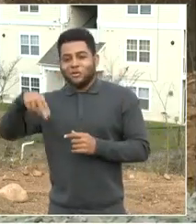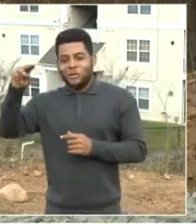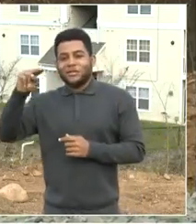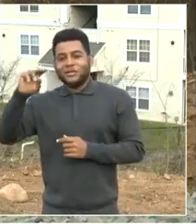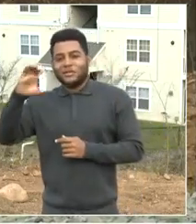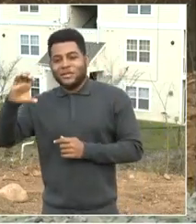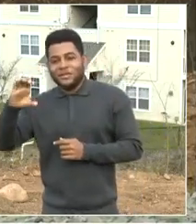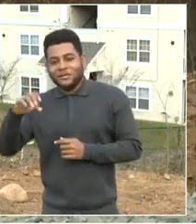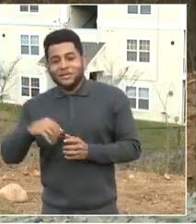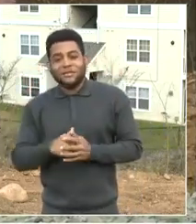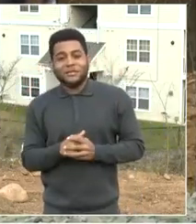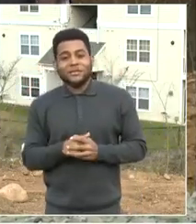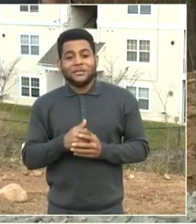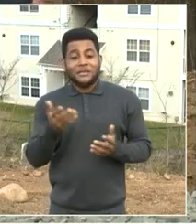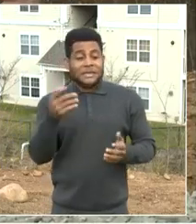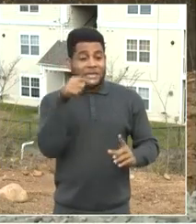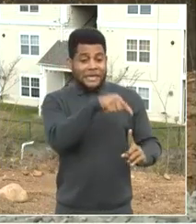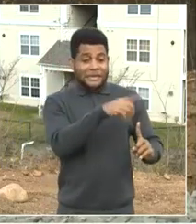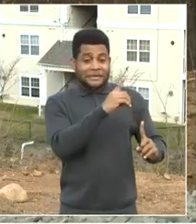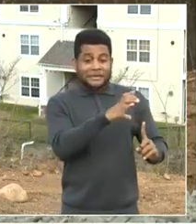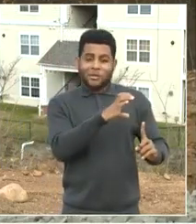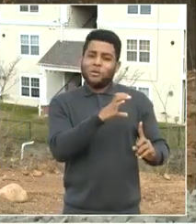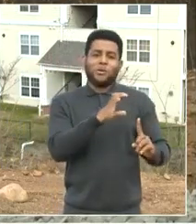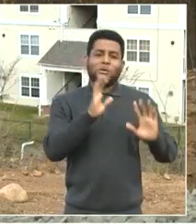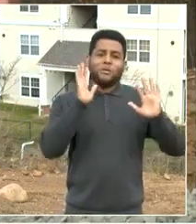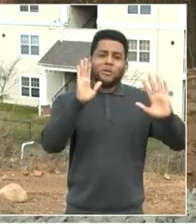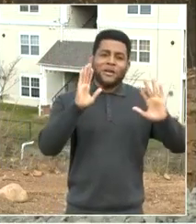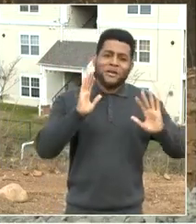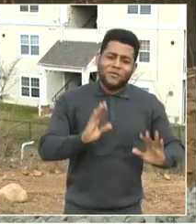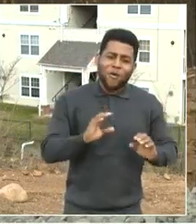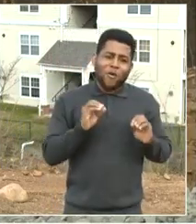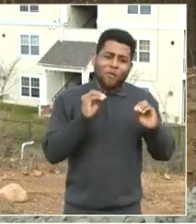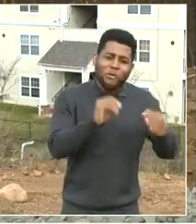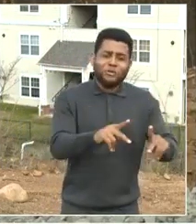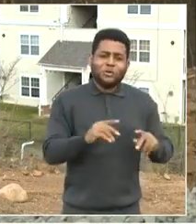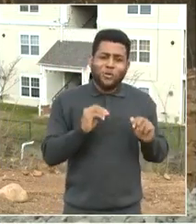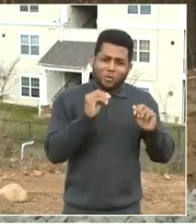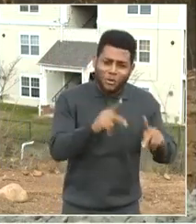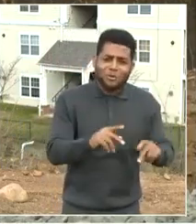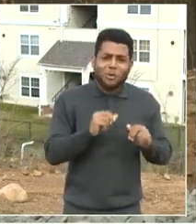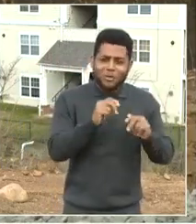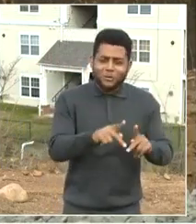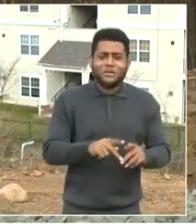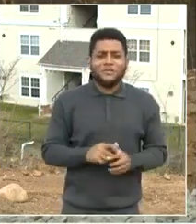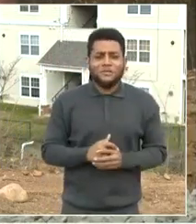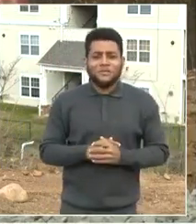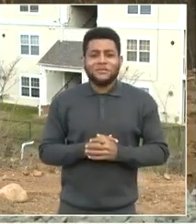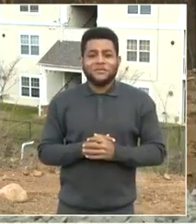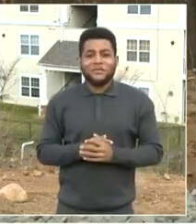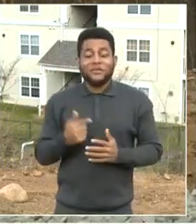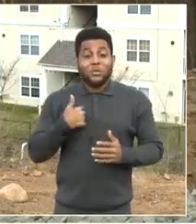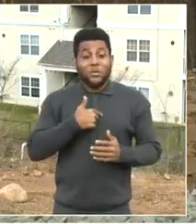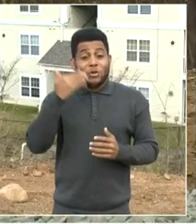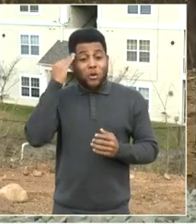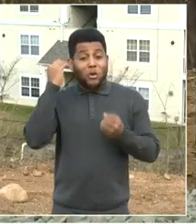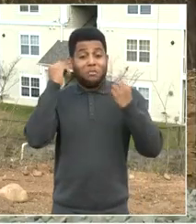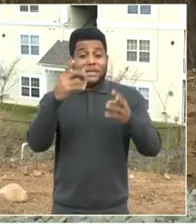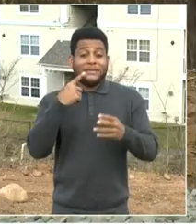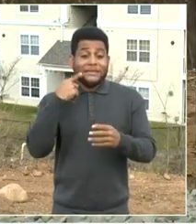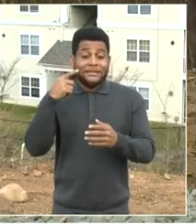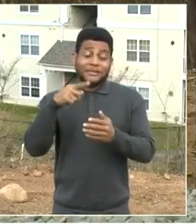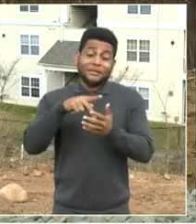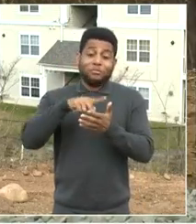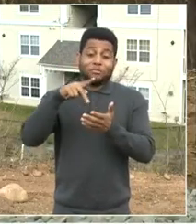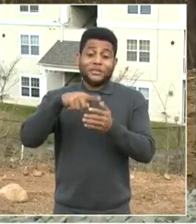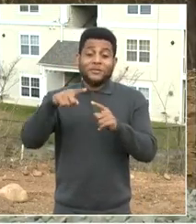guess, the end cap, 8 units of an effort that's been underway since the early 1990s. And the number of individuals that have been